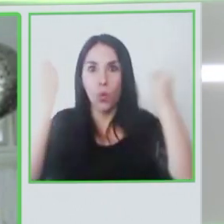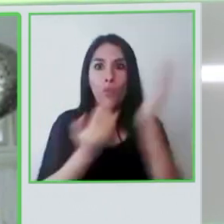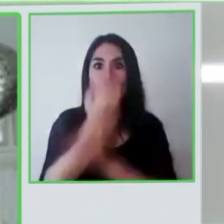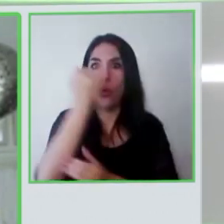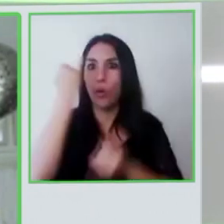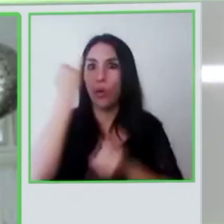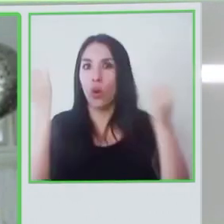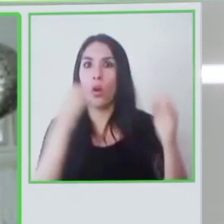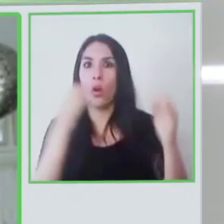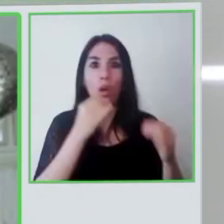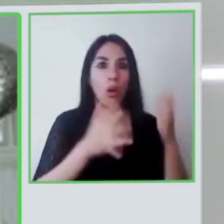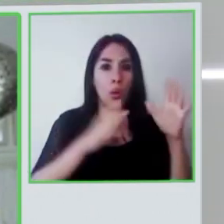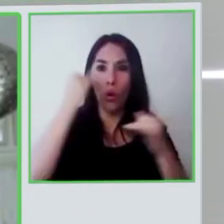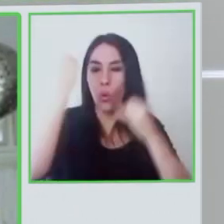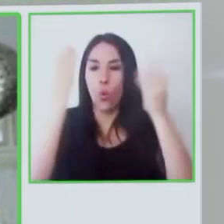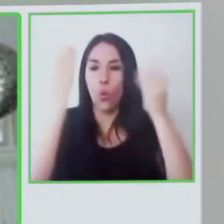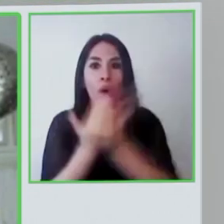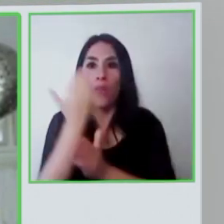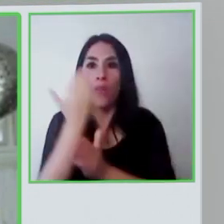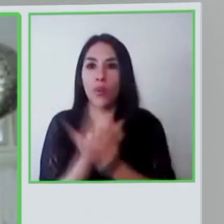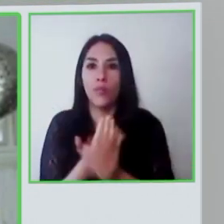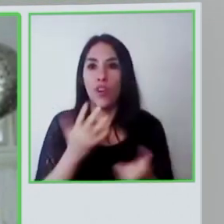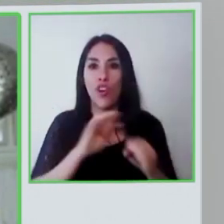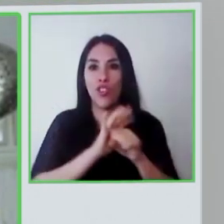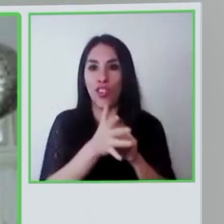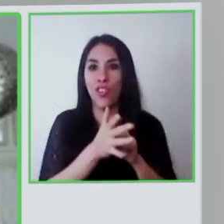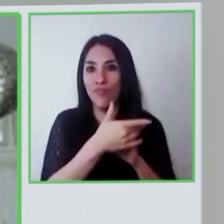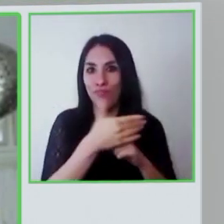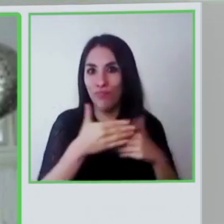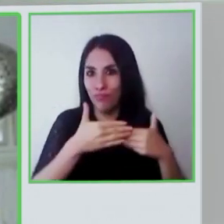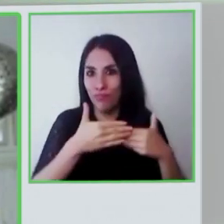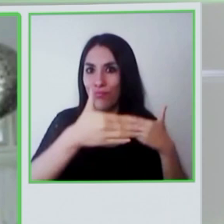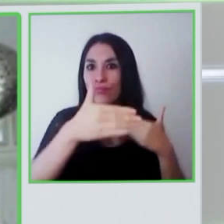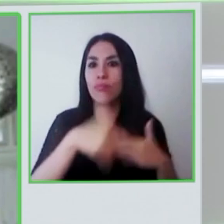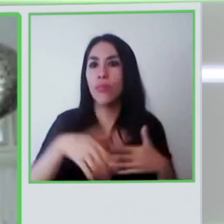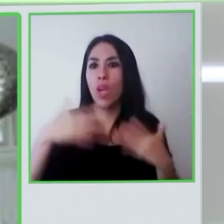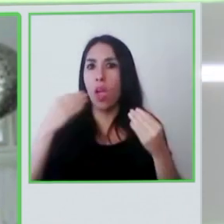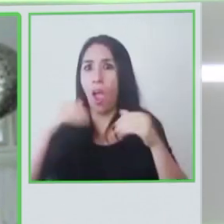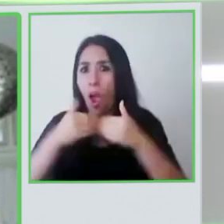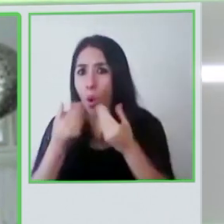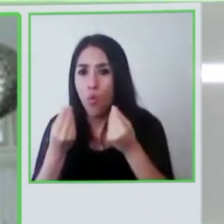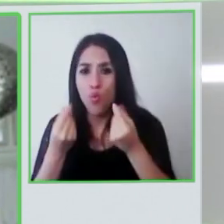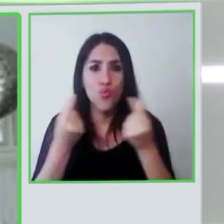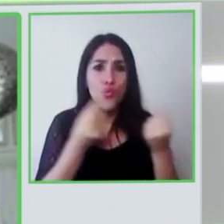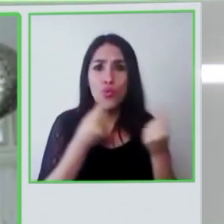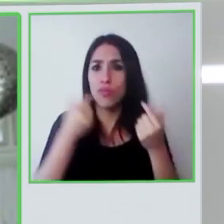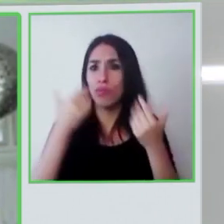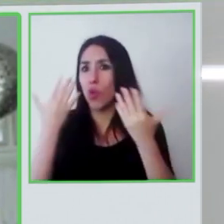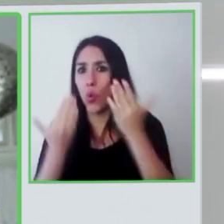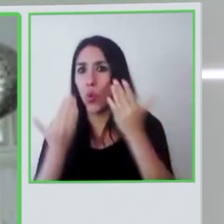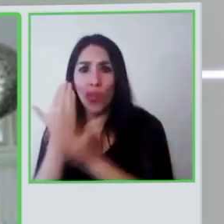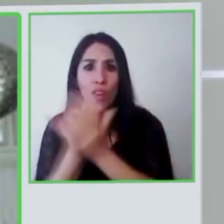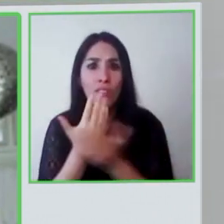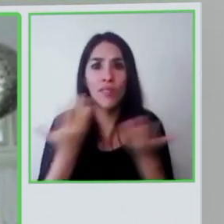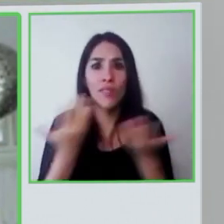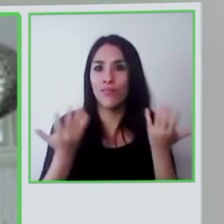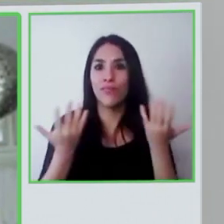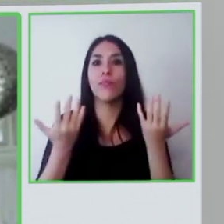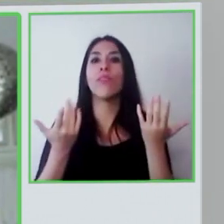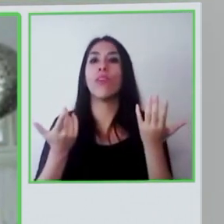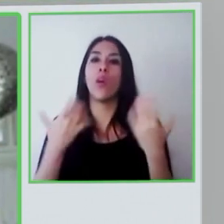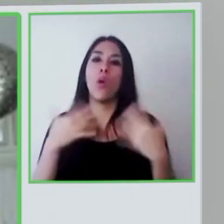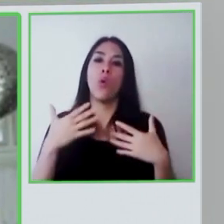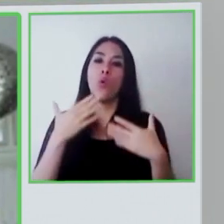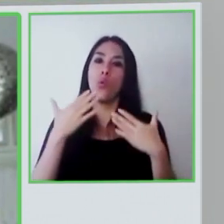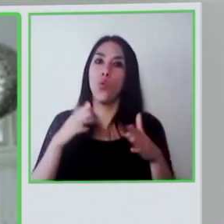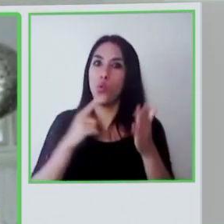more creative, and we've shown different things. So employees are looking for these cues